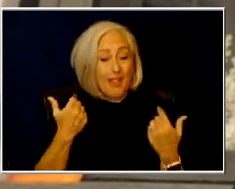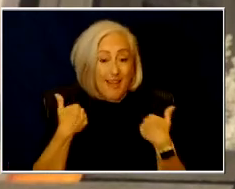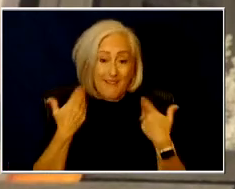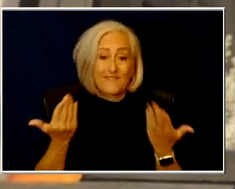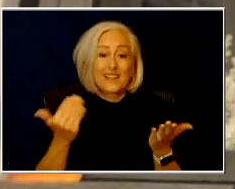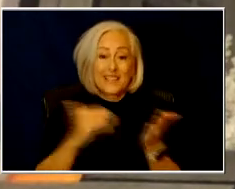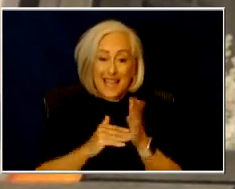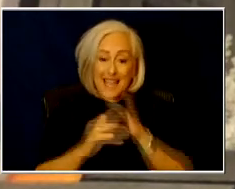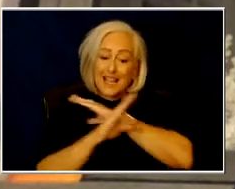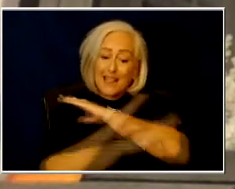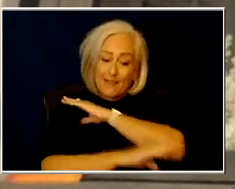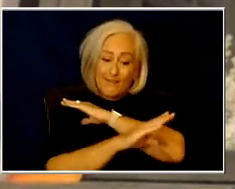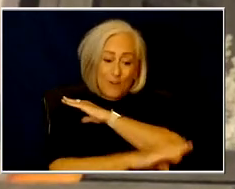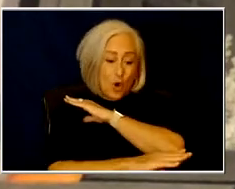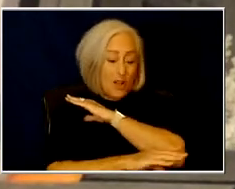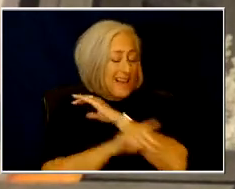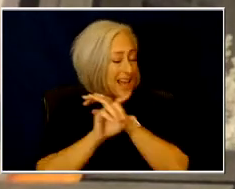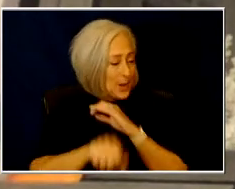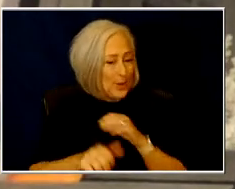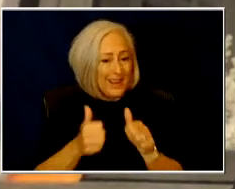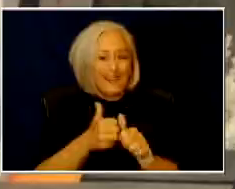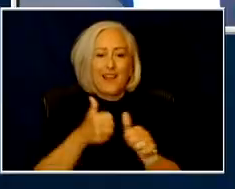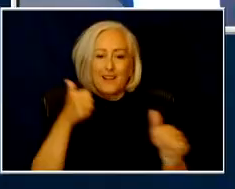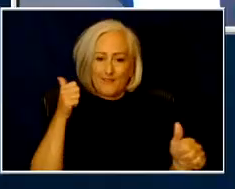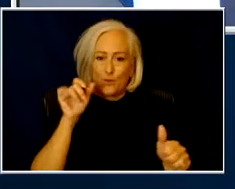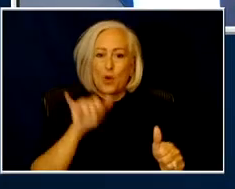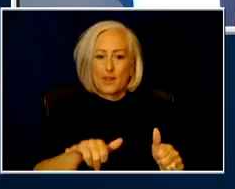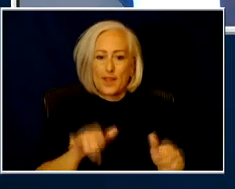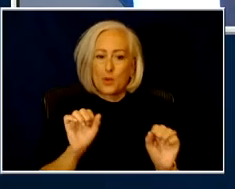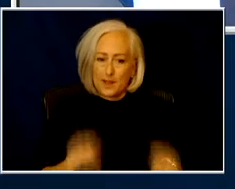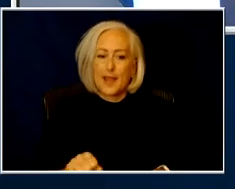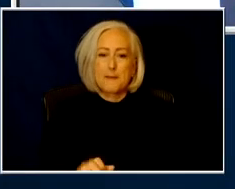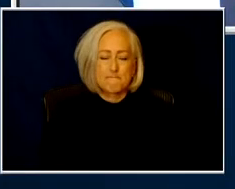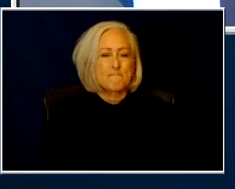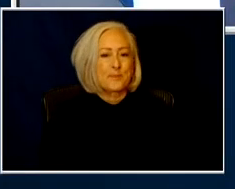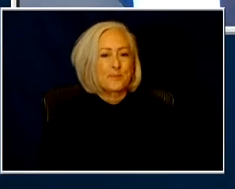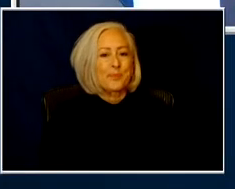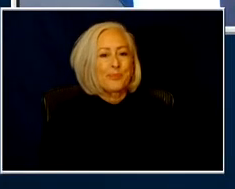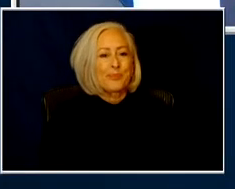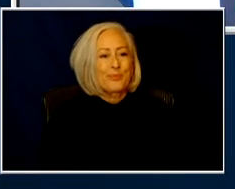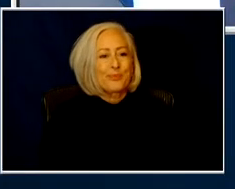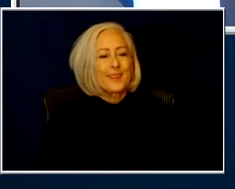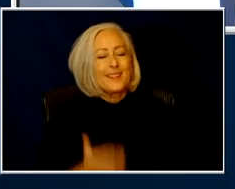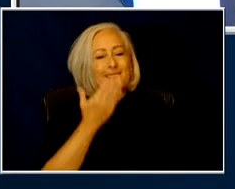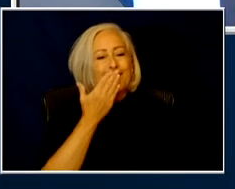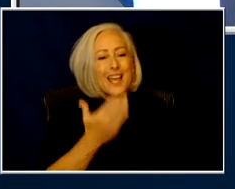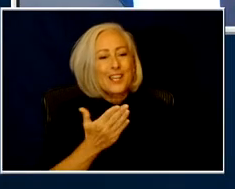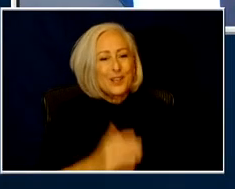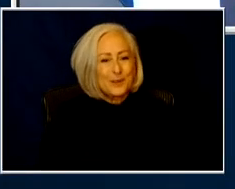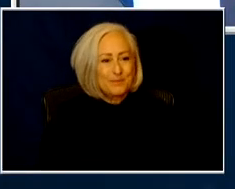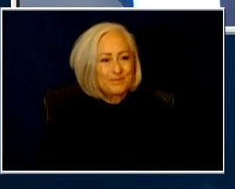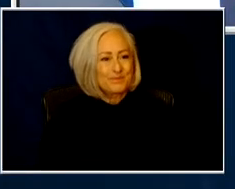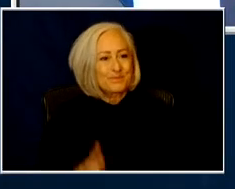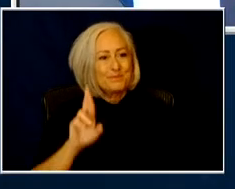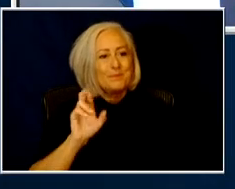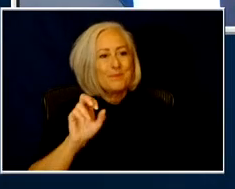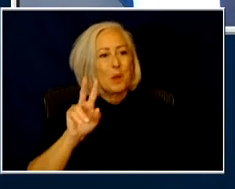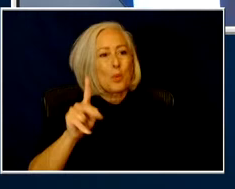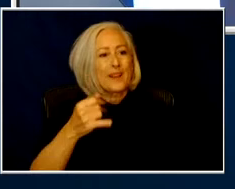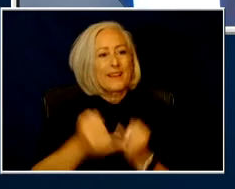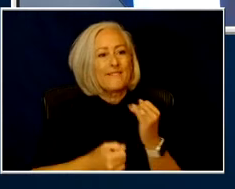and it's completely preventable then thank you for that and Rick final words